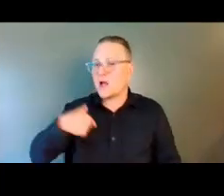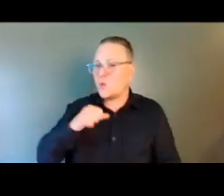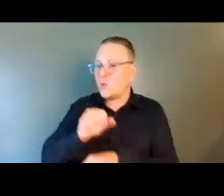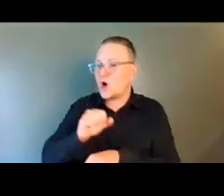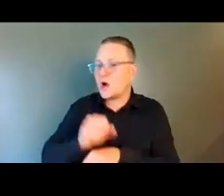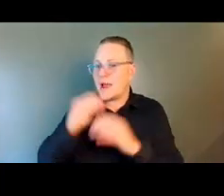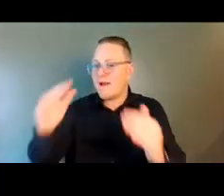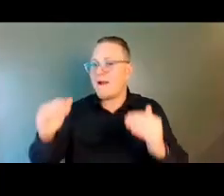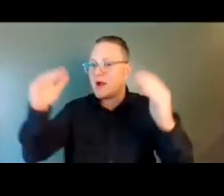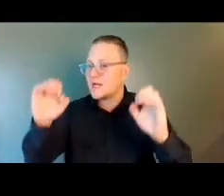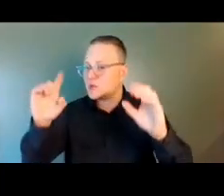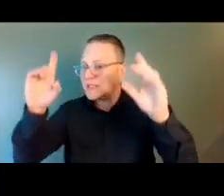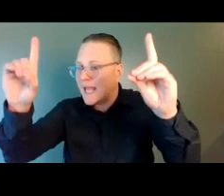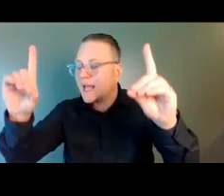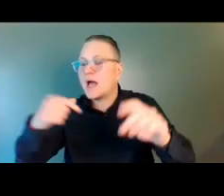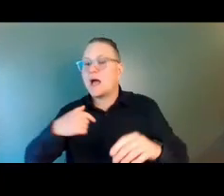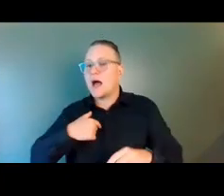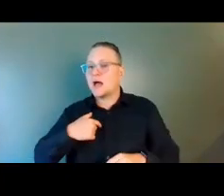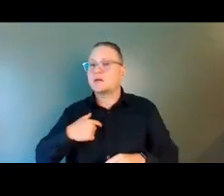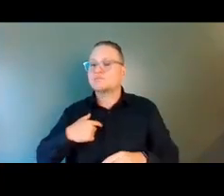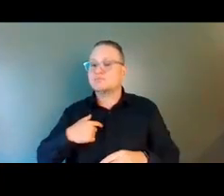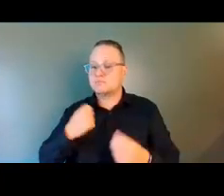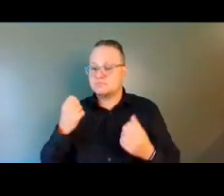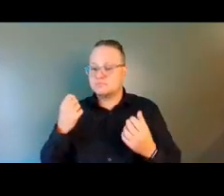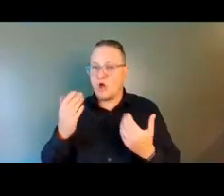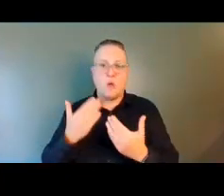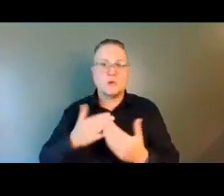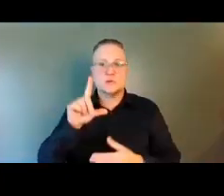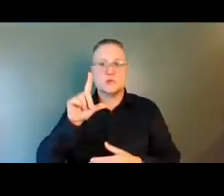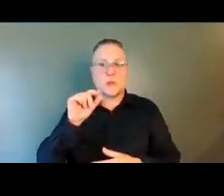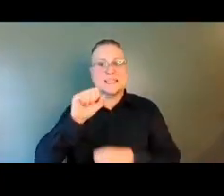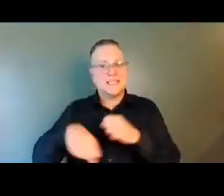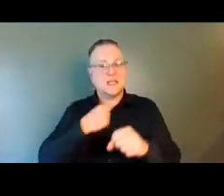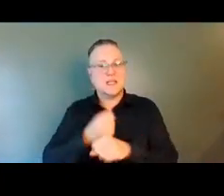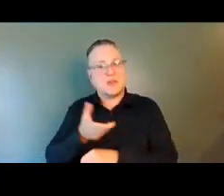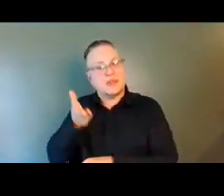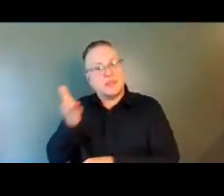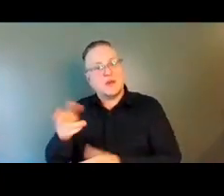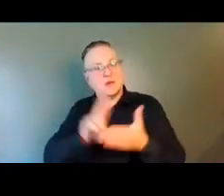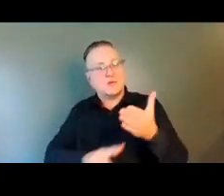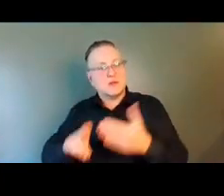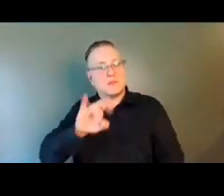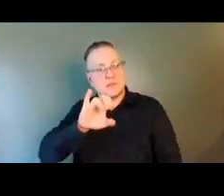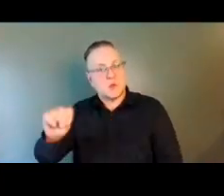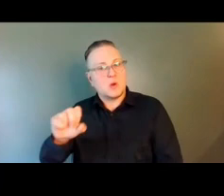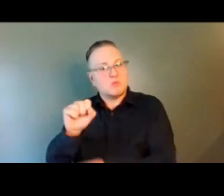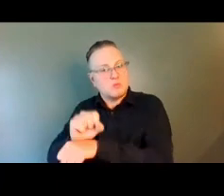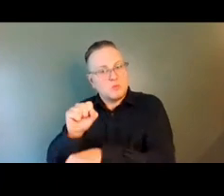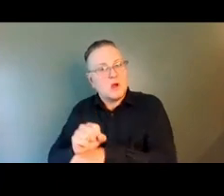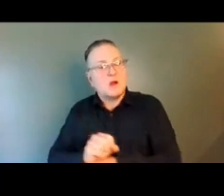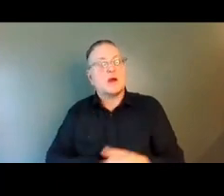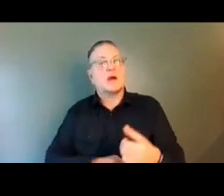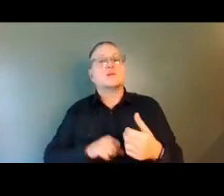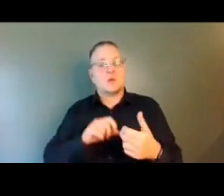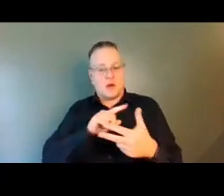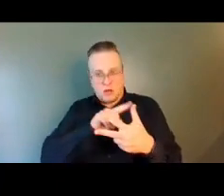higher education, where I also spent like 20 years of my career at the University of Minnesota. Then Title II,